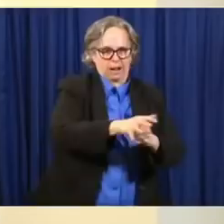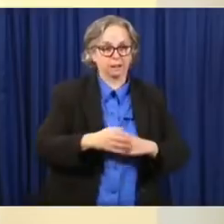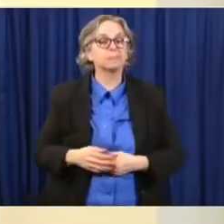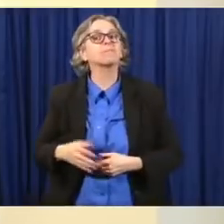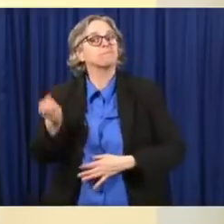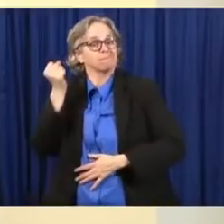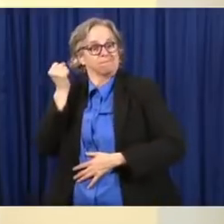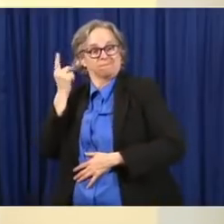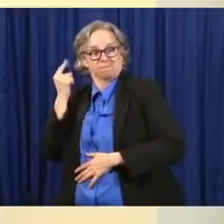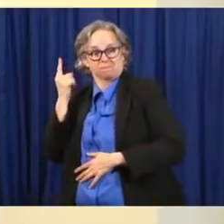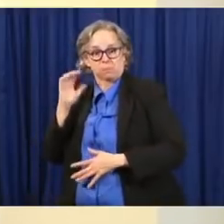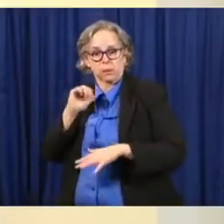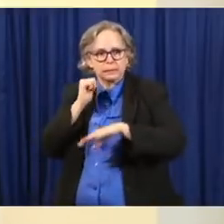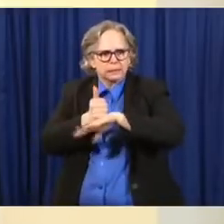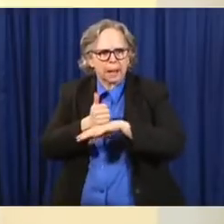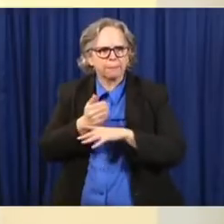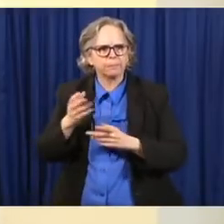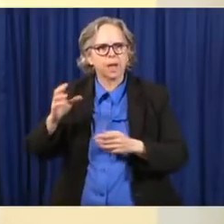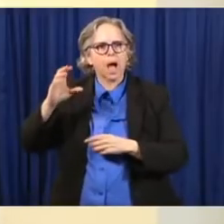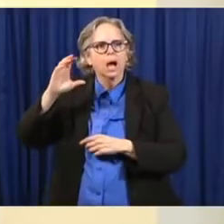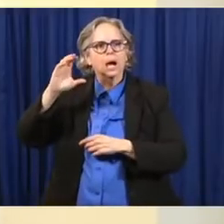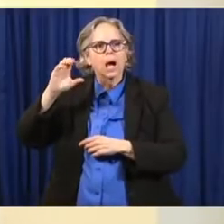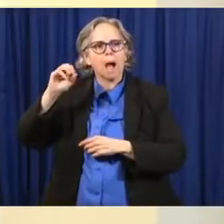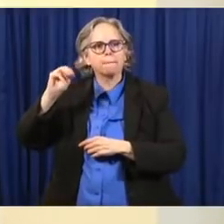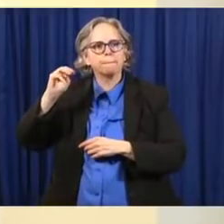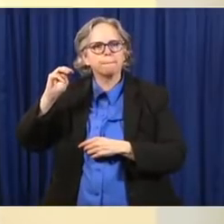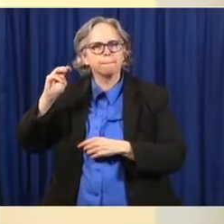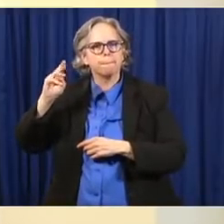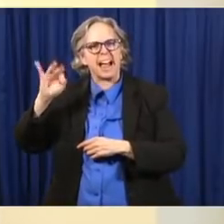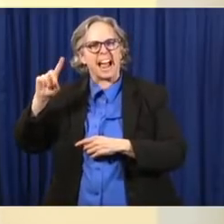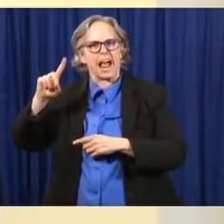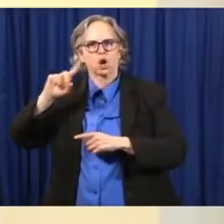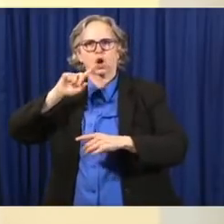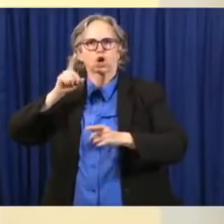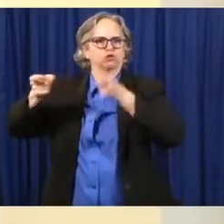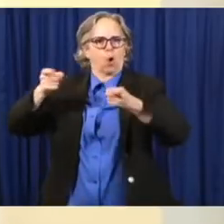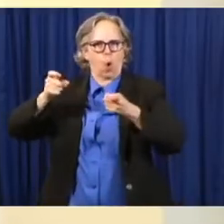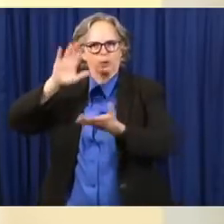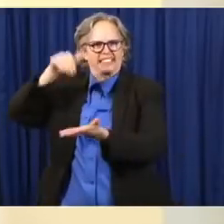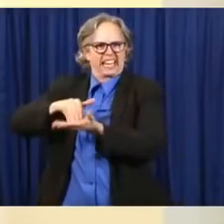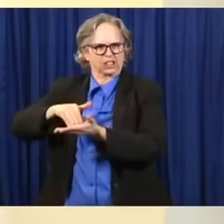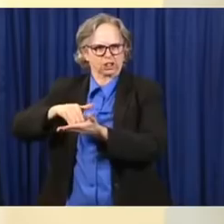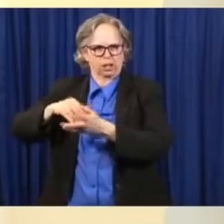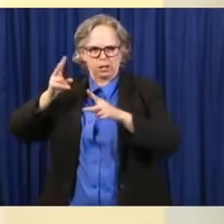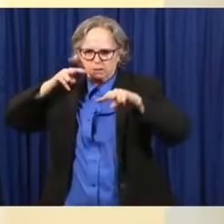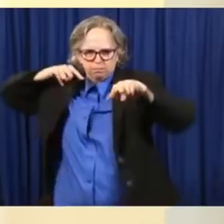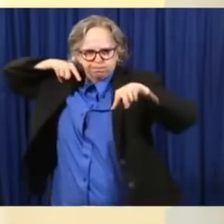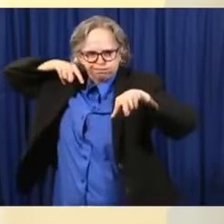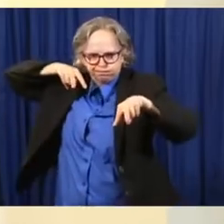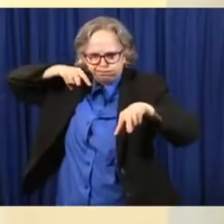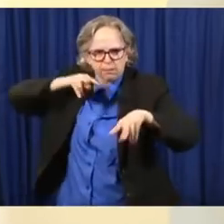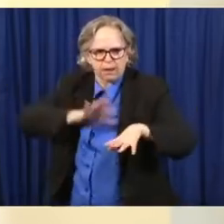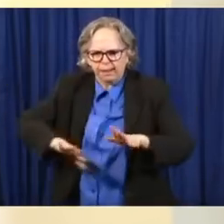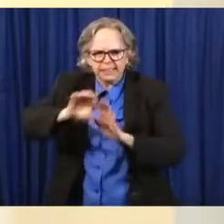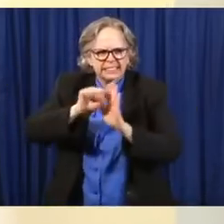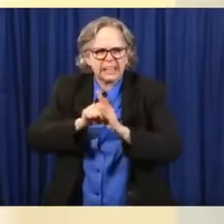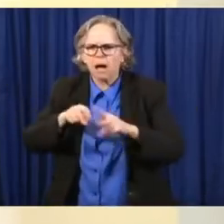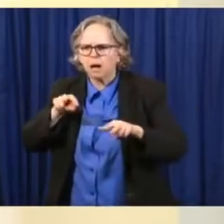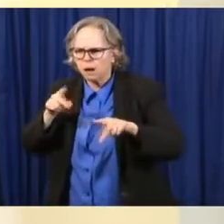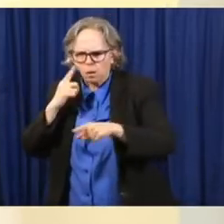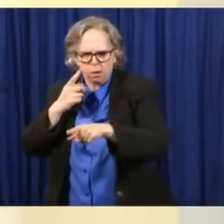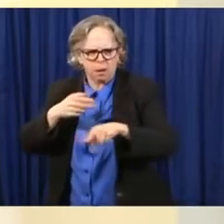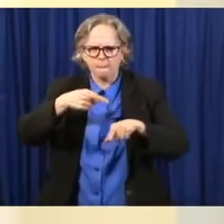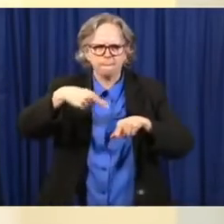control structure that sees all the fires in the state and moves on them. And if they don't have enough PPE or they don't have